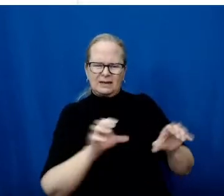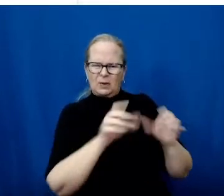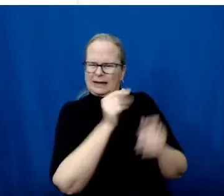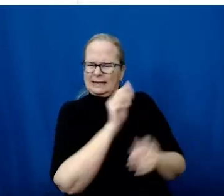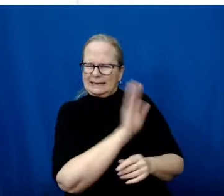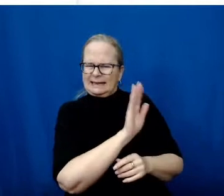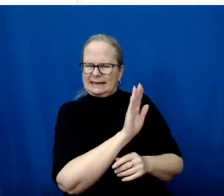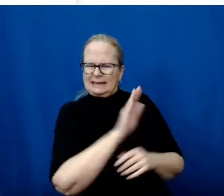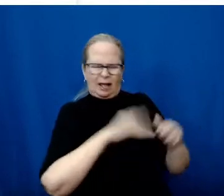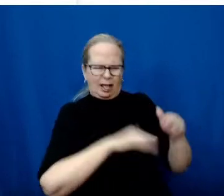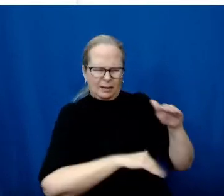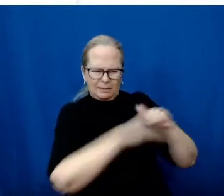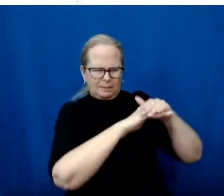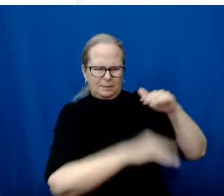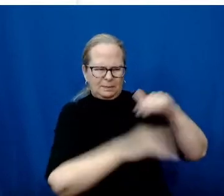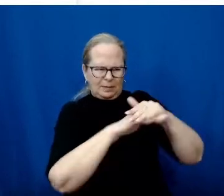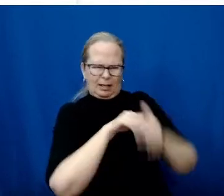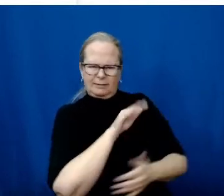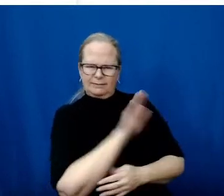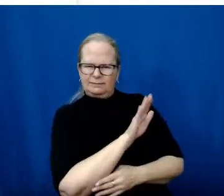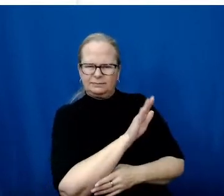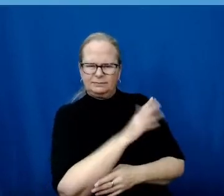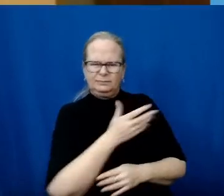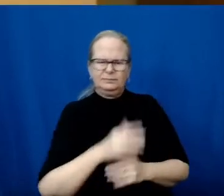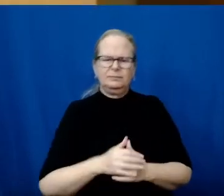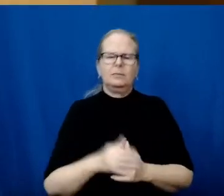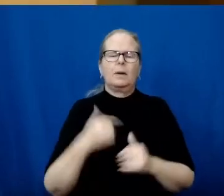I think that's my last slide, Michelle.